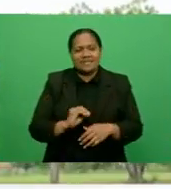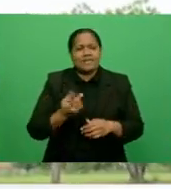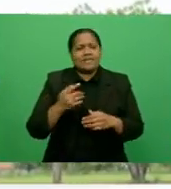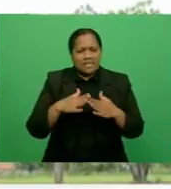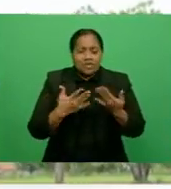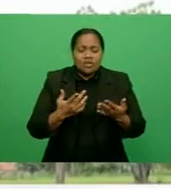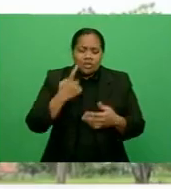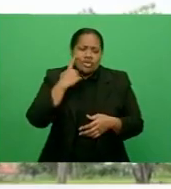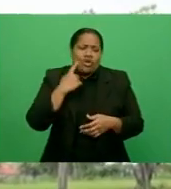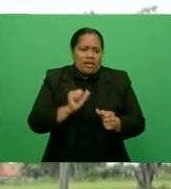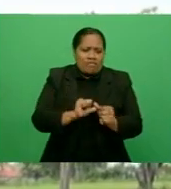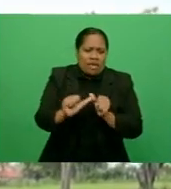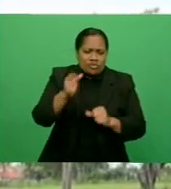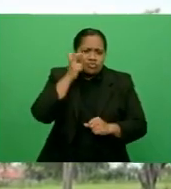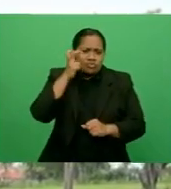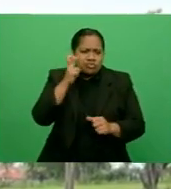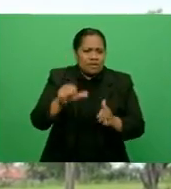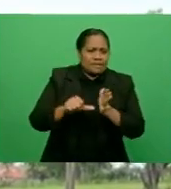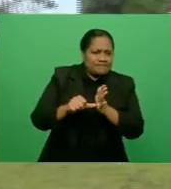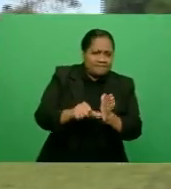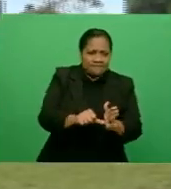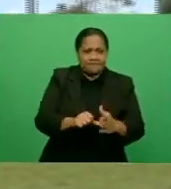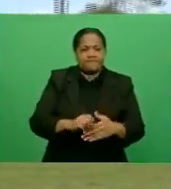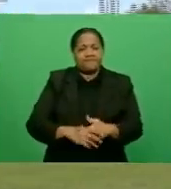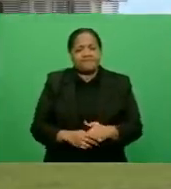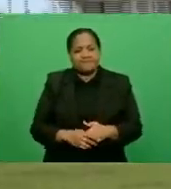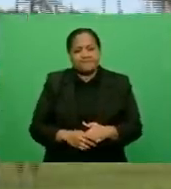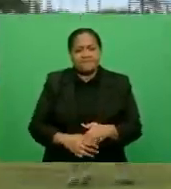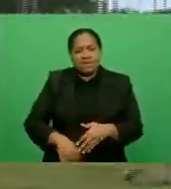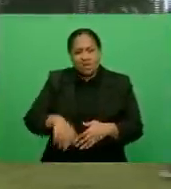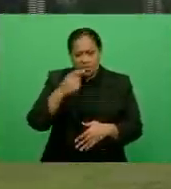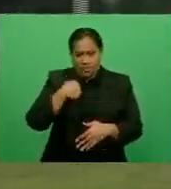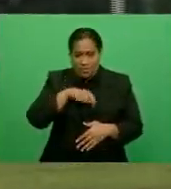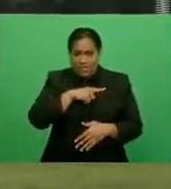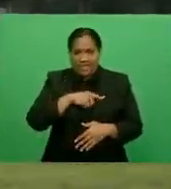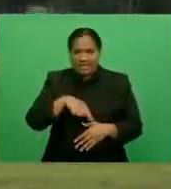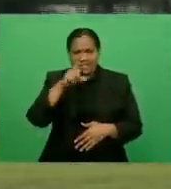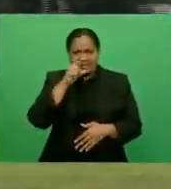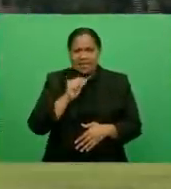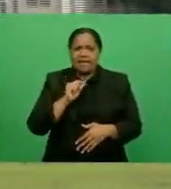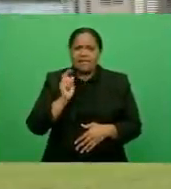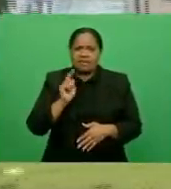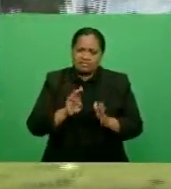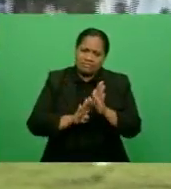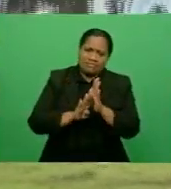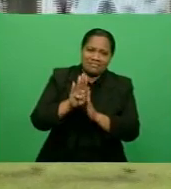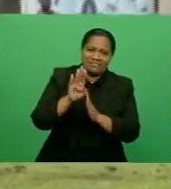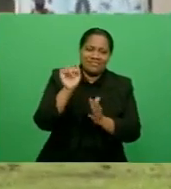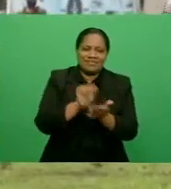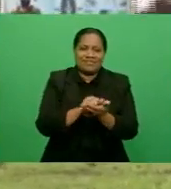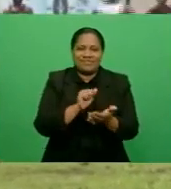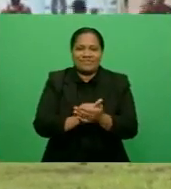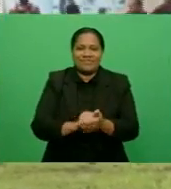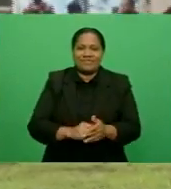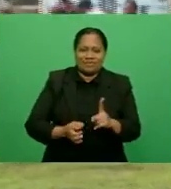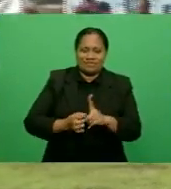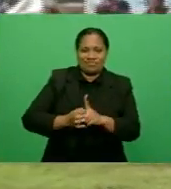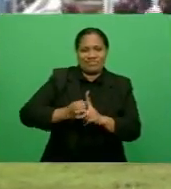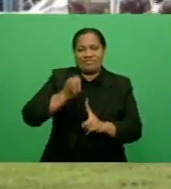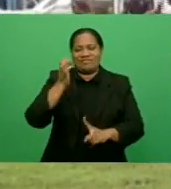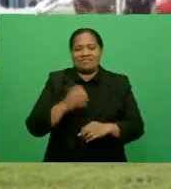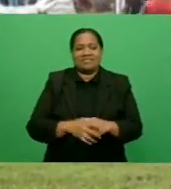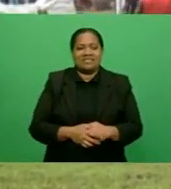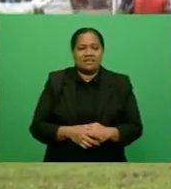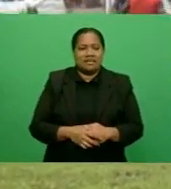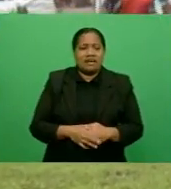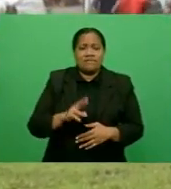best. We are training hard so that we can have progress. After playing for the team in the tournament for